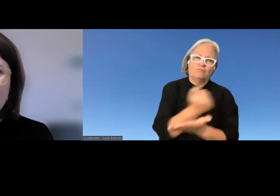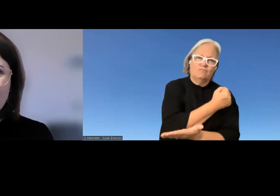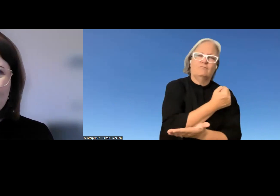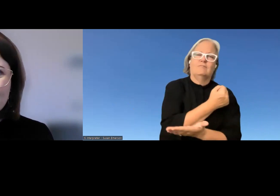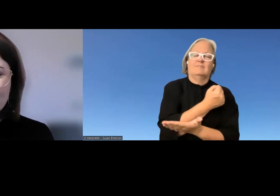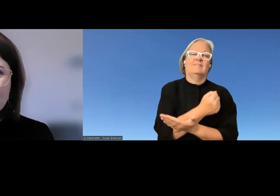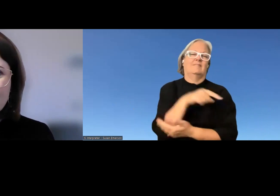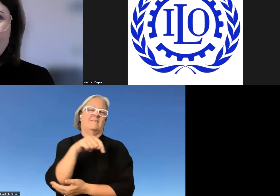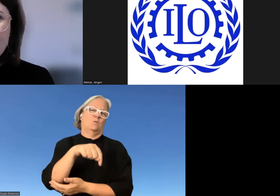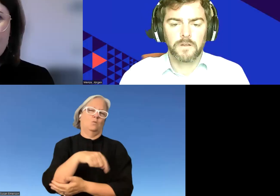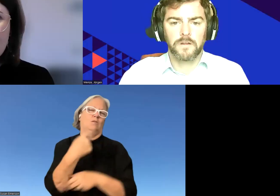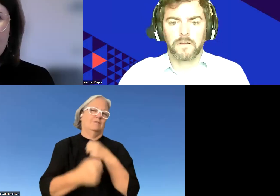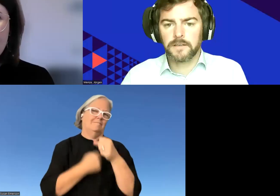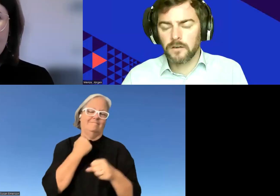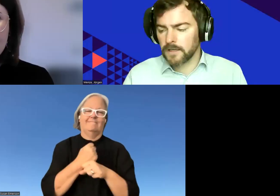this year.